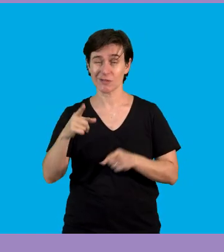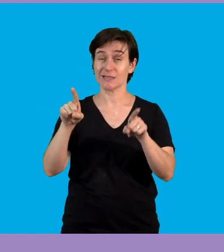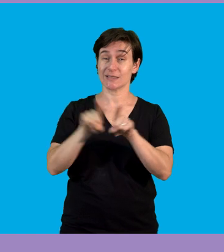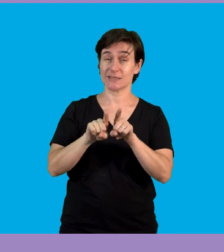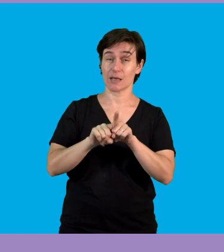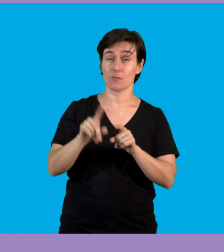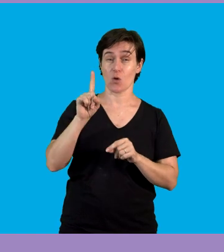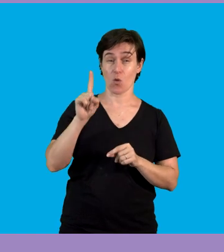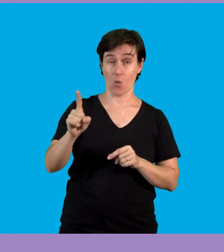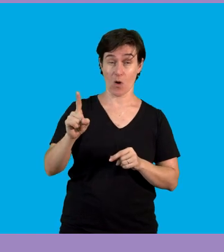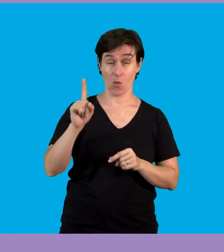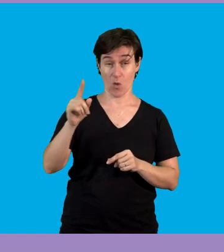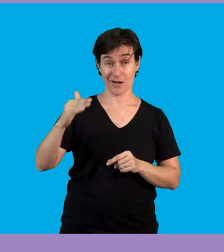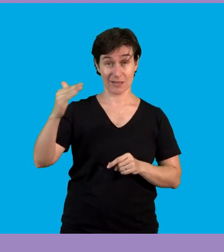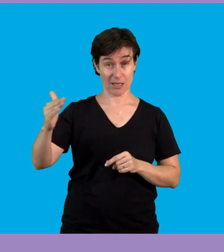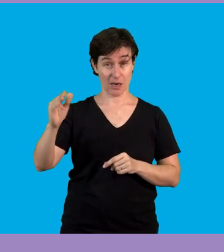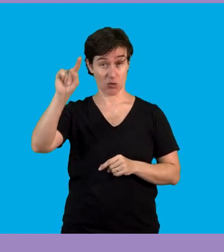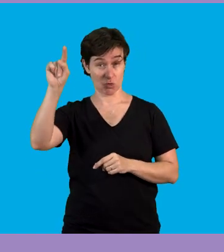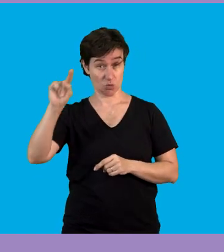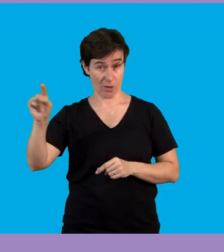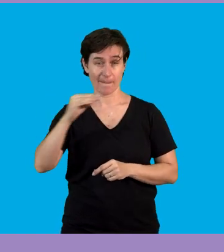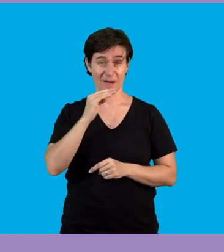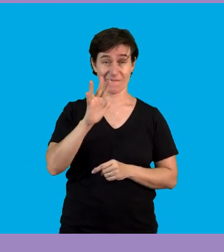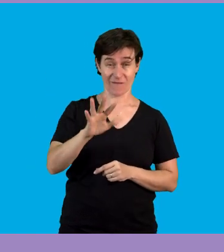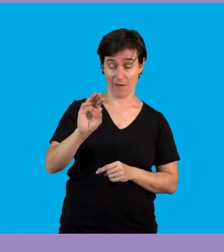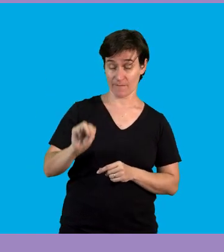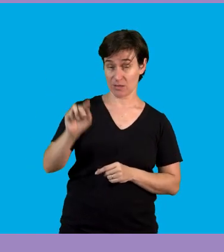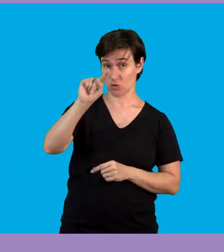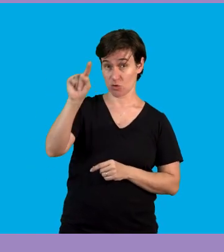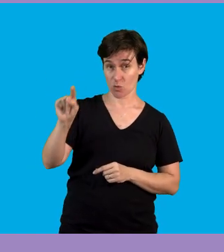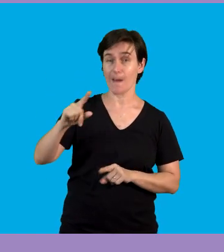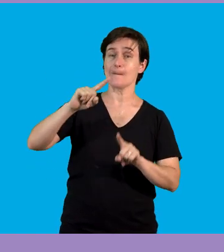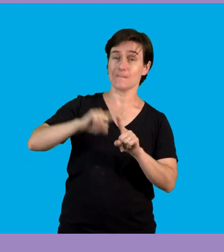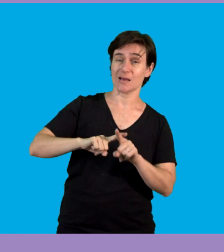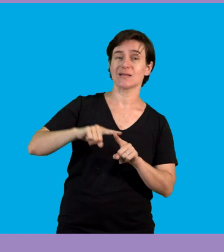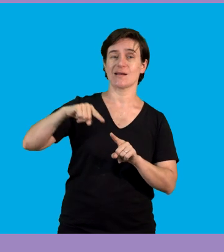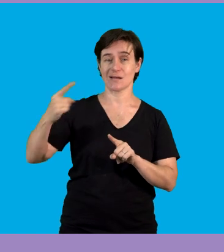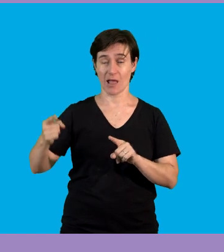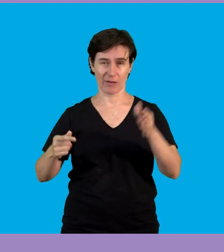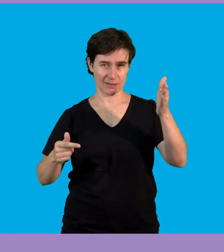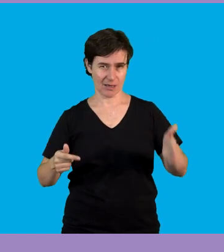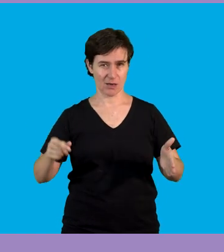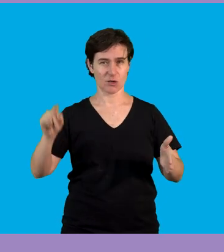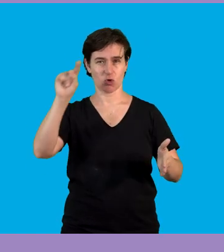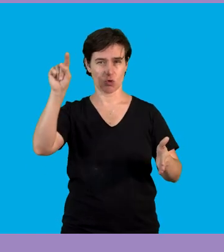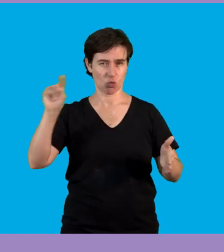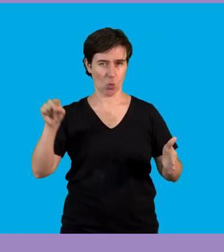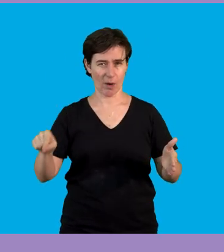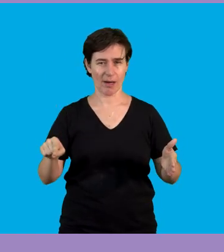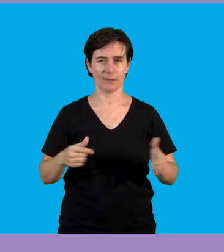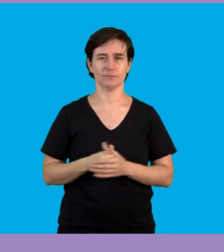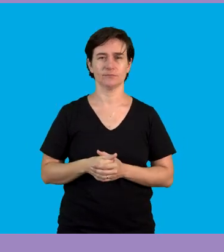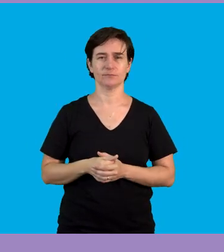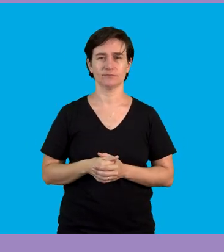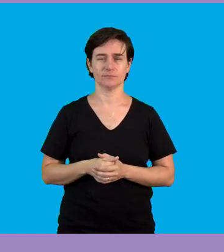squared, and in this case 5 meters squared, plus another side squared. Because we don't know what that side is, we